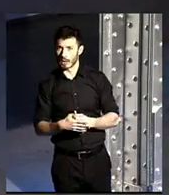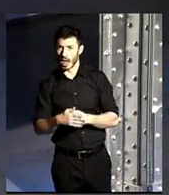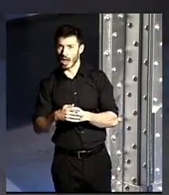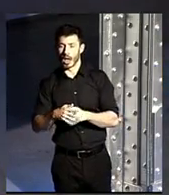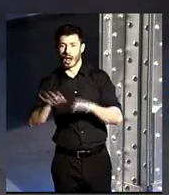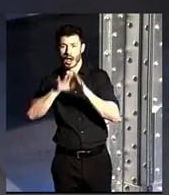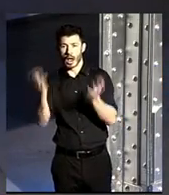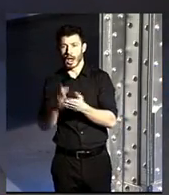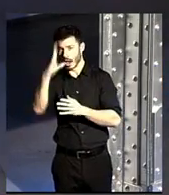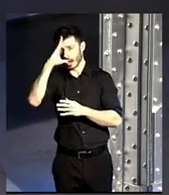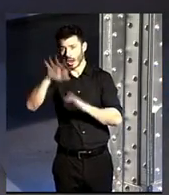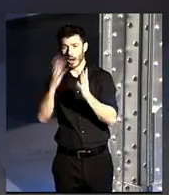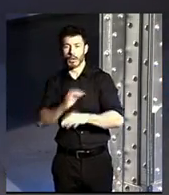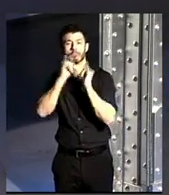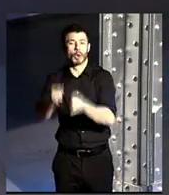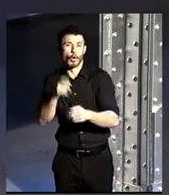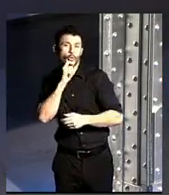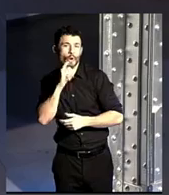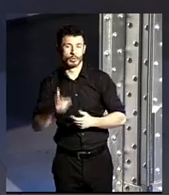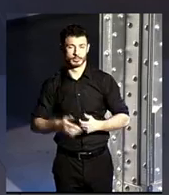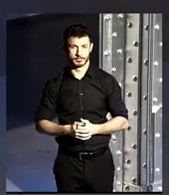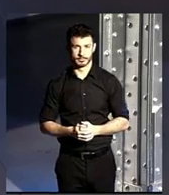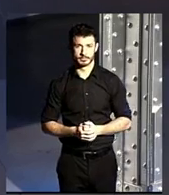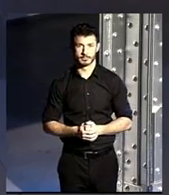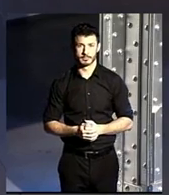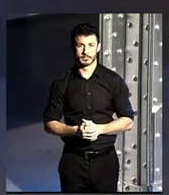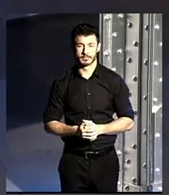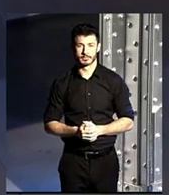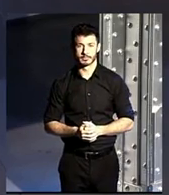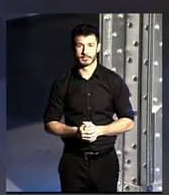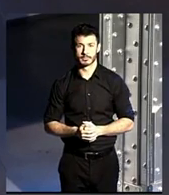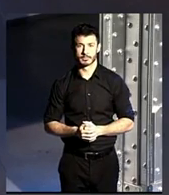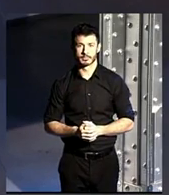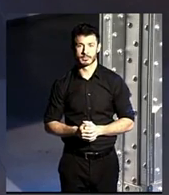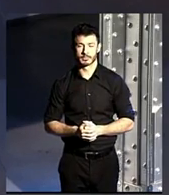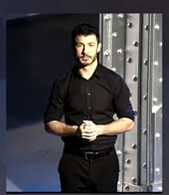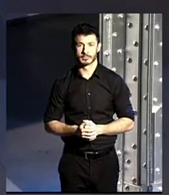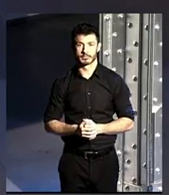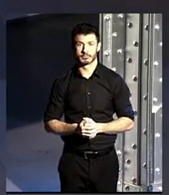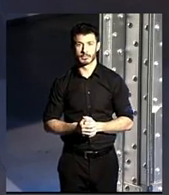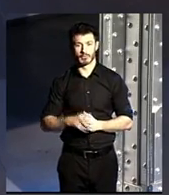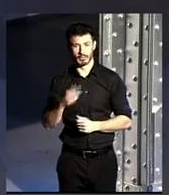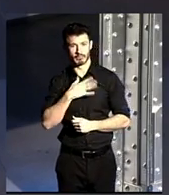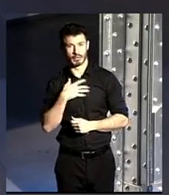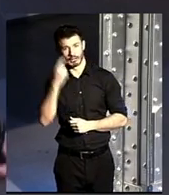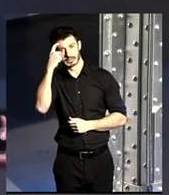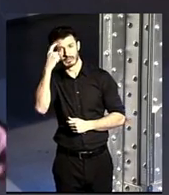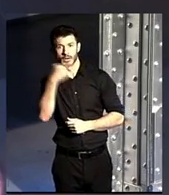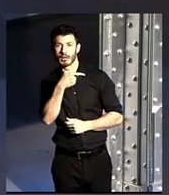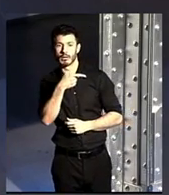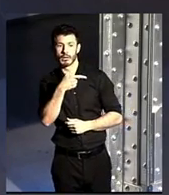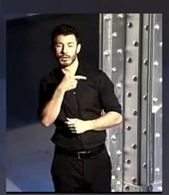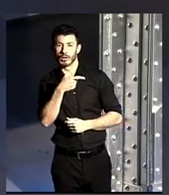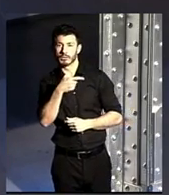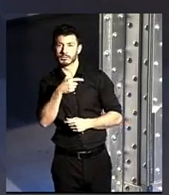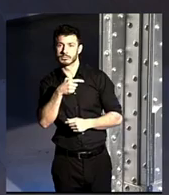to know how the heat guns of the Martians worked. También quería saber cómo funcionaban los rayos